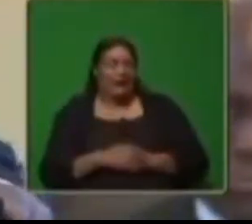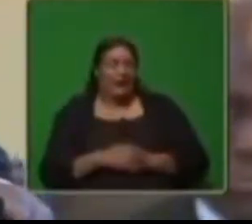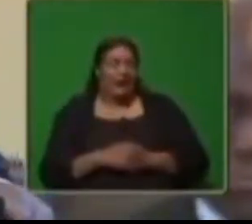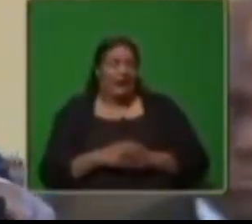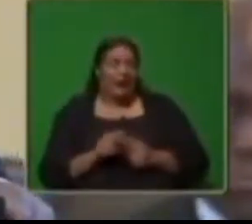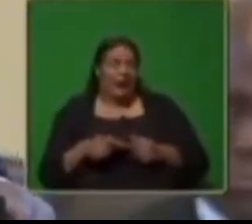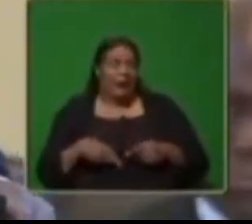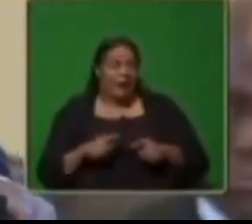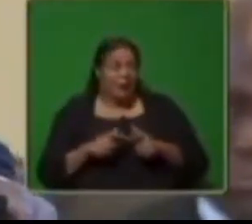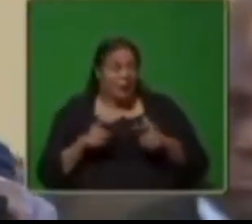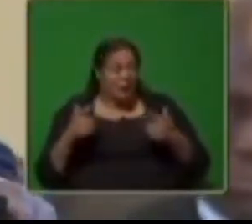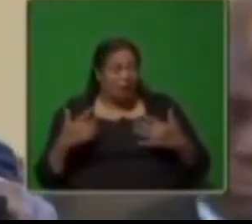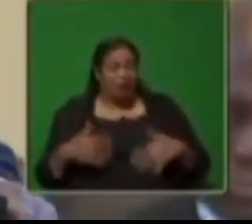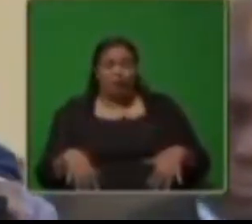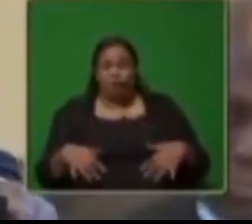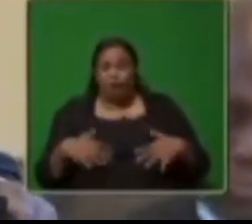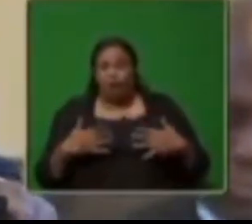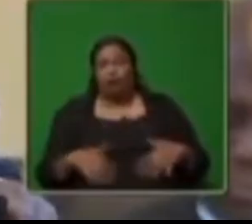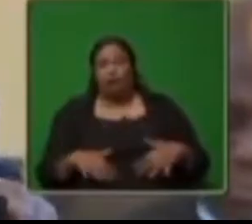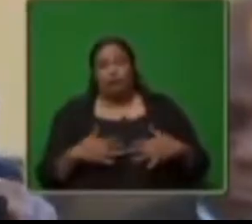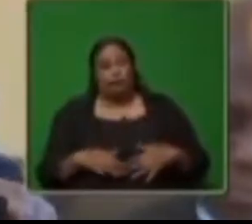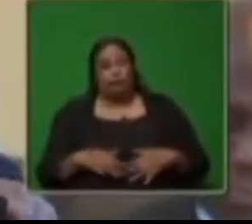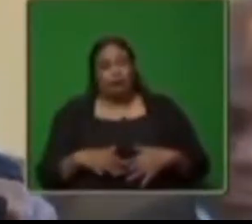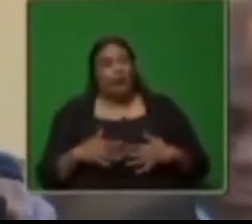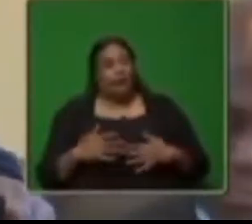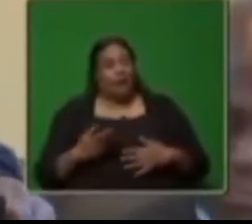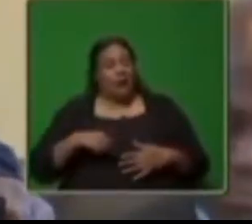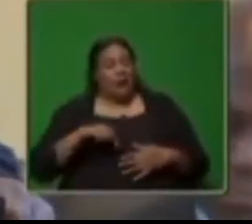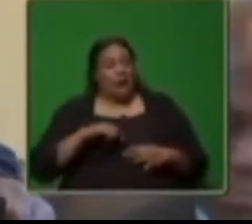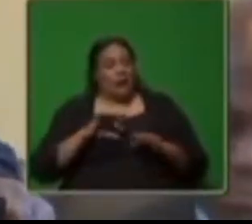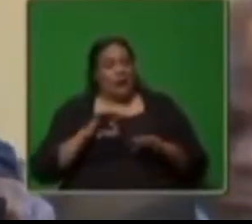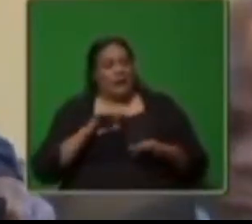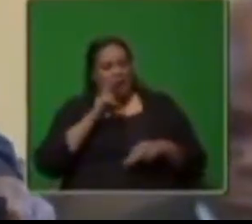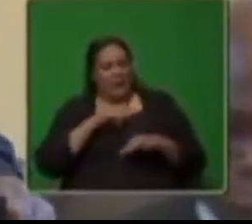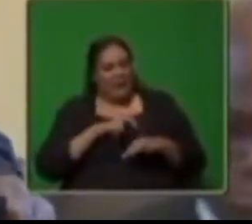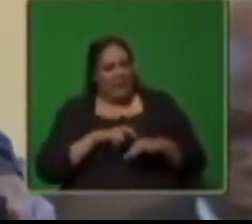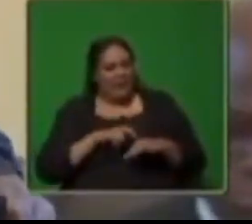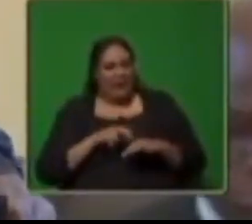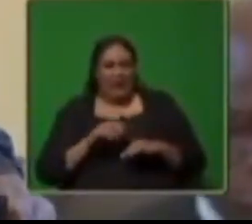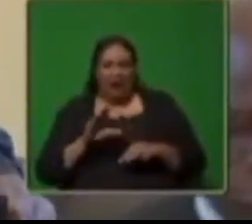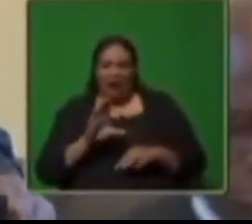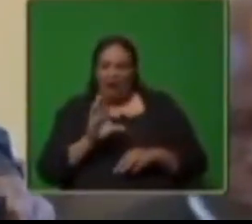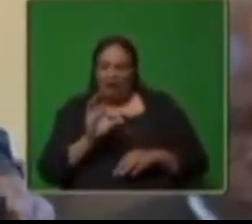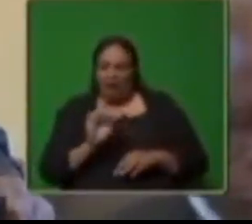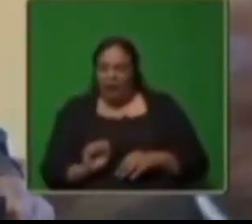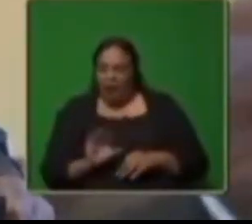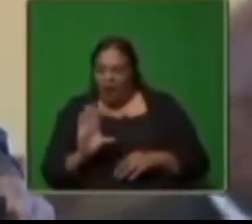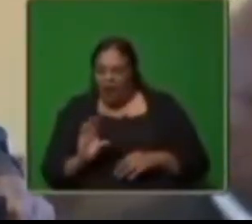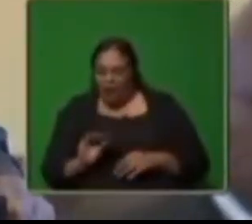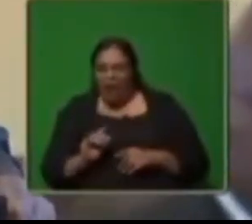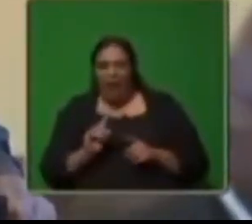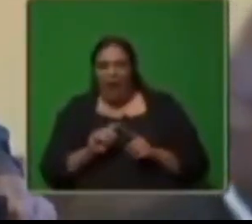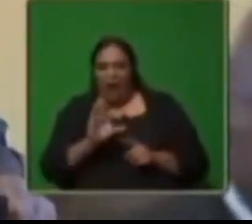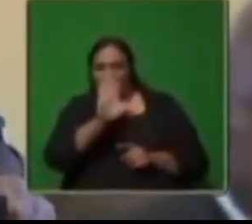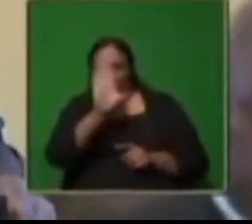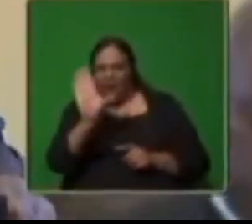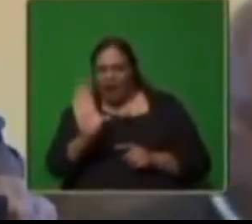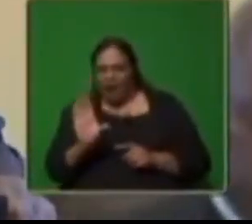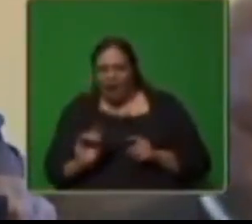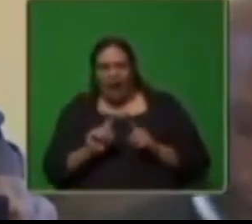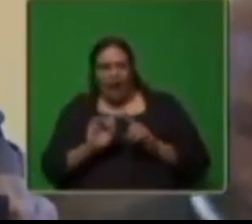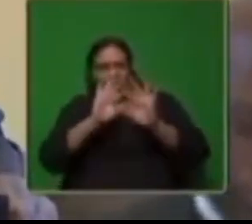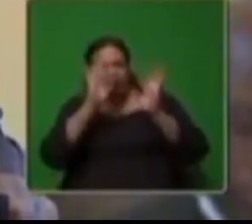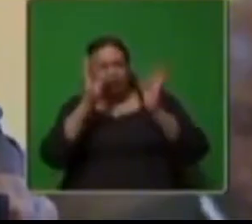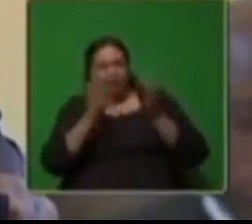a great opportunity for us to place the needs of our continent and the rest of the